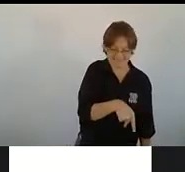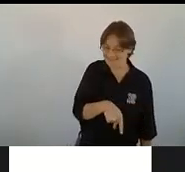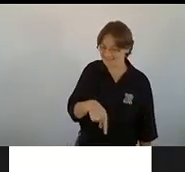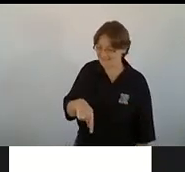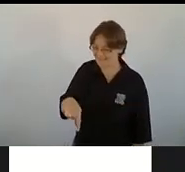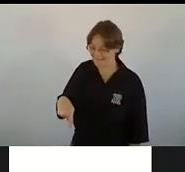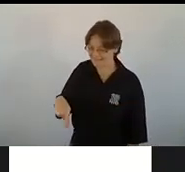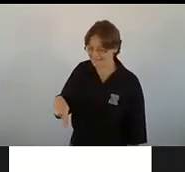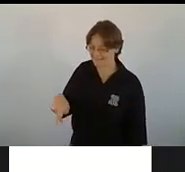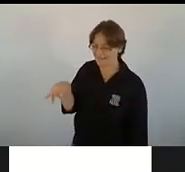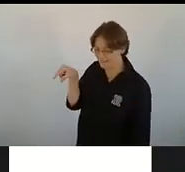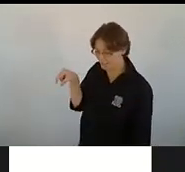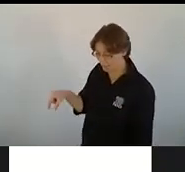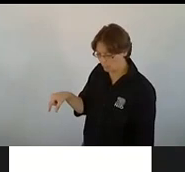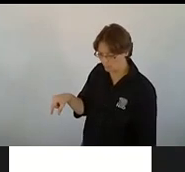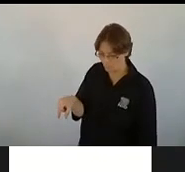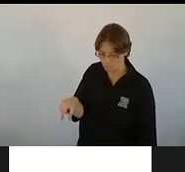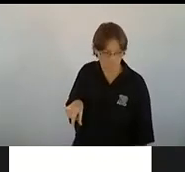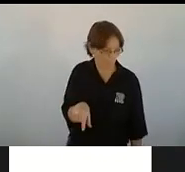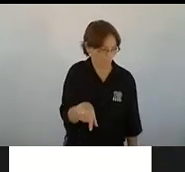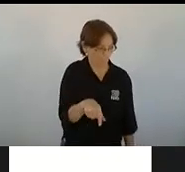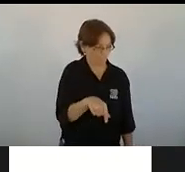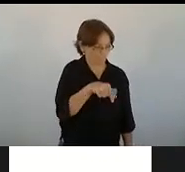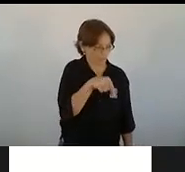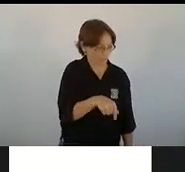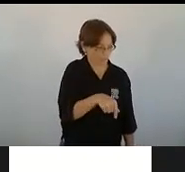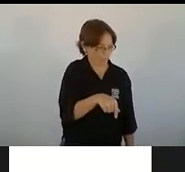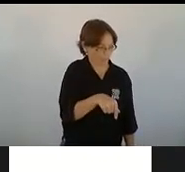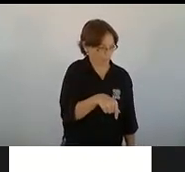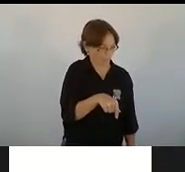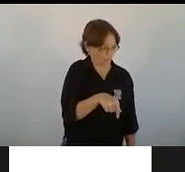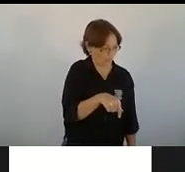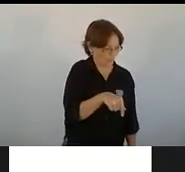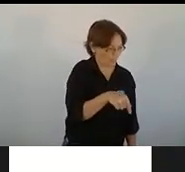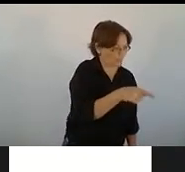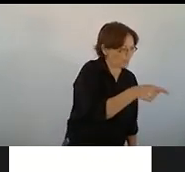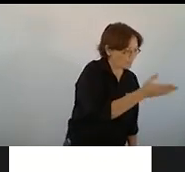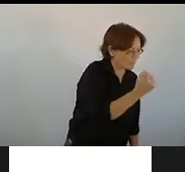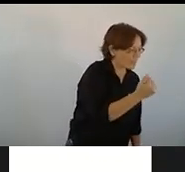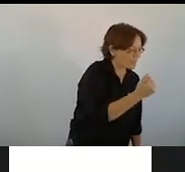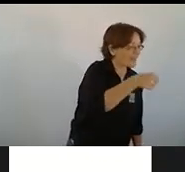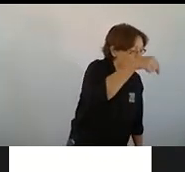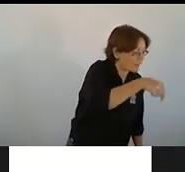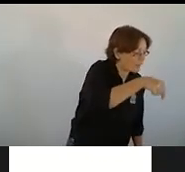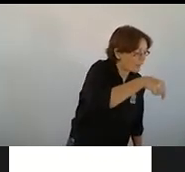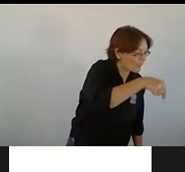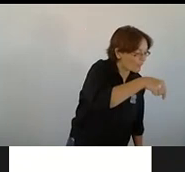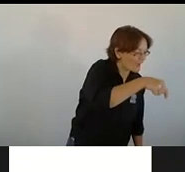So again, you will notice that the index finger and the middle finger, they aren't next to each other. Q,